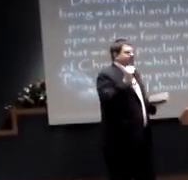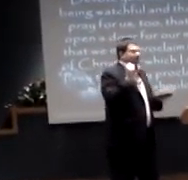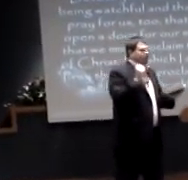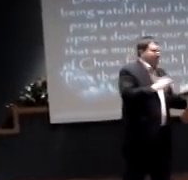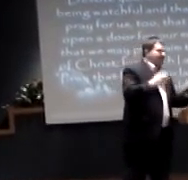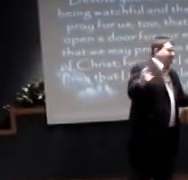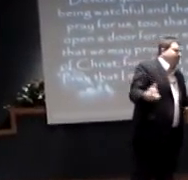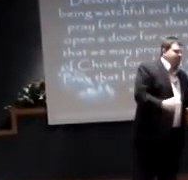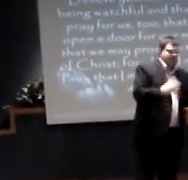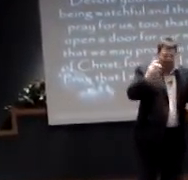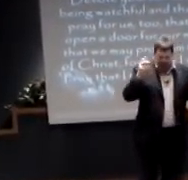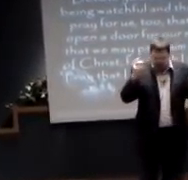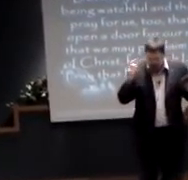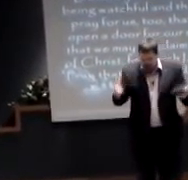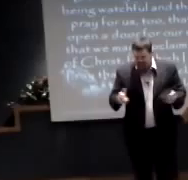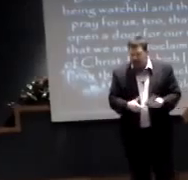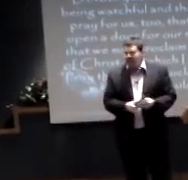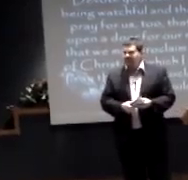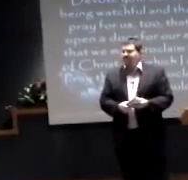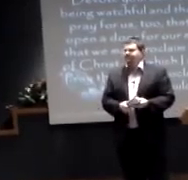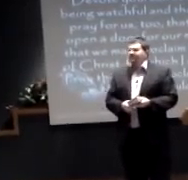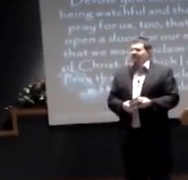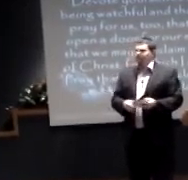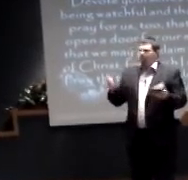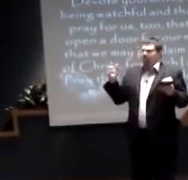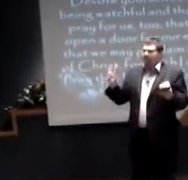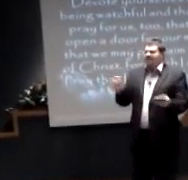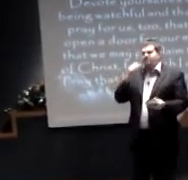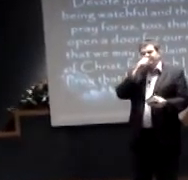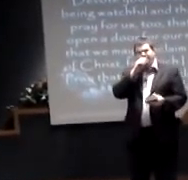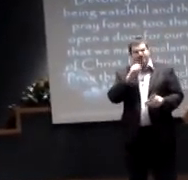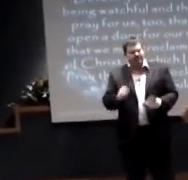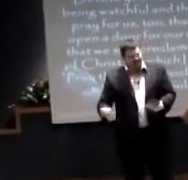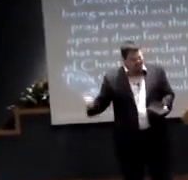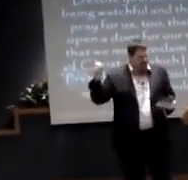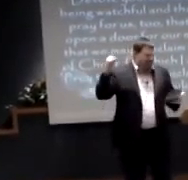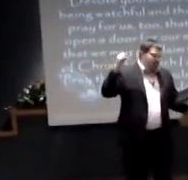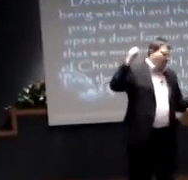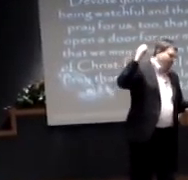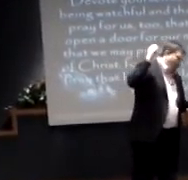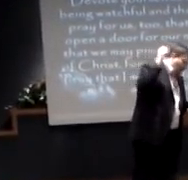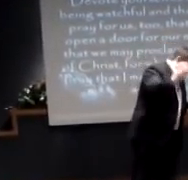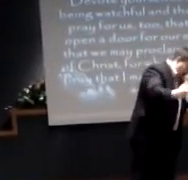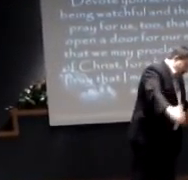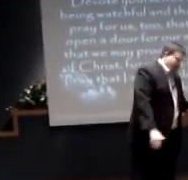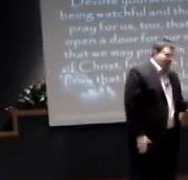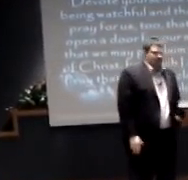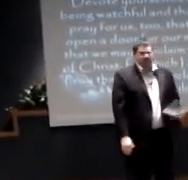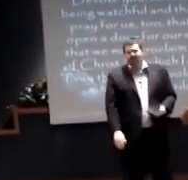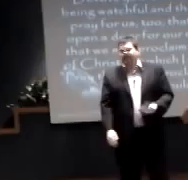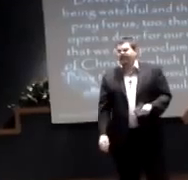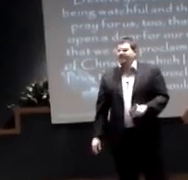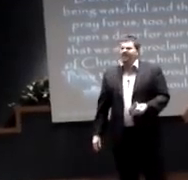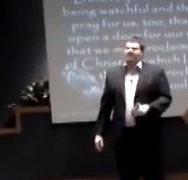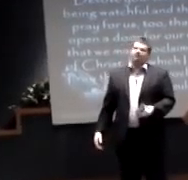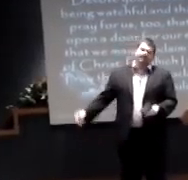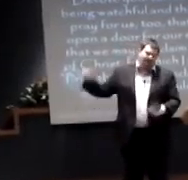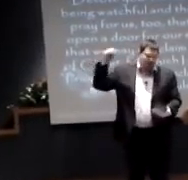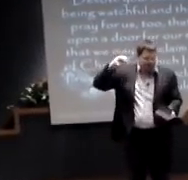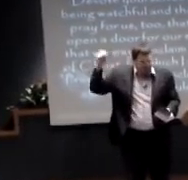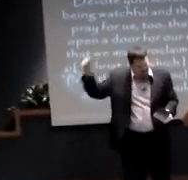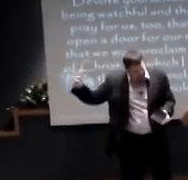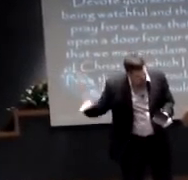meeting, we didn't have elders, we had a business meeting, and it was called the men's business meeting. And this guy was just going on and on and on. And I mean,